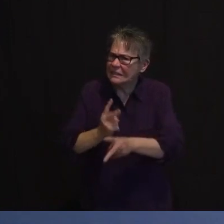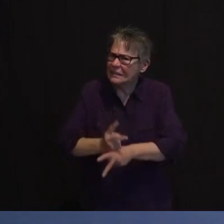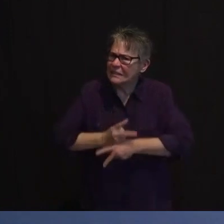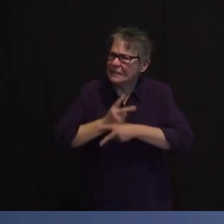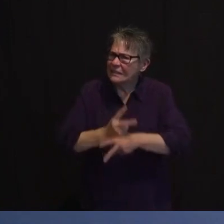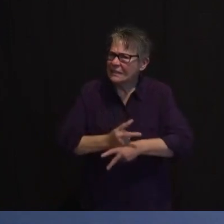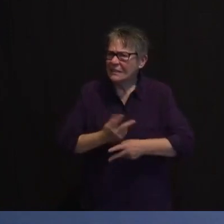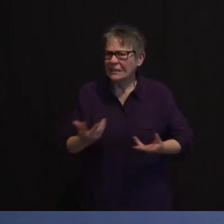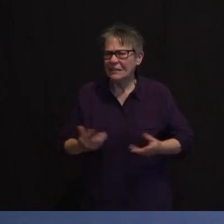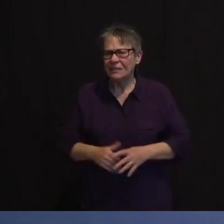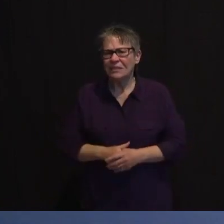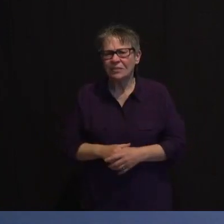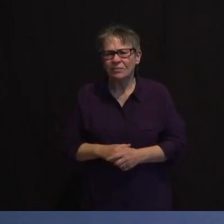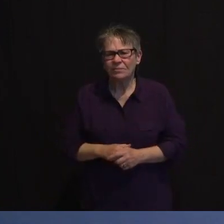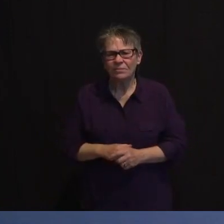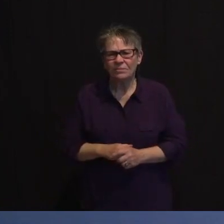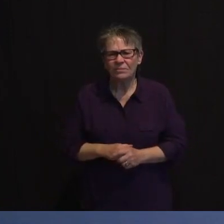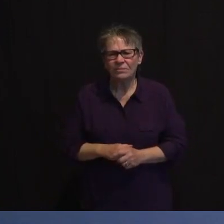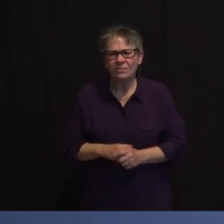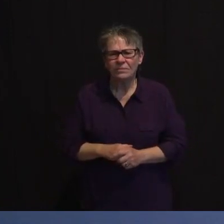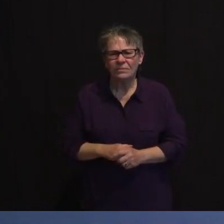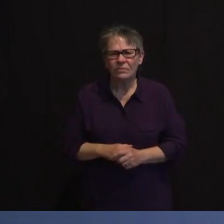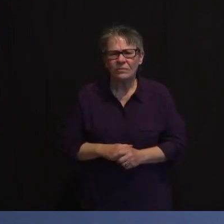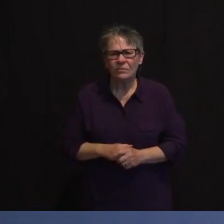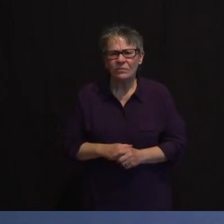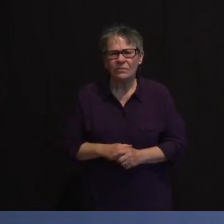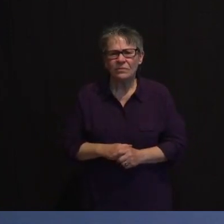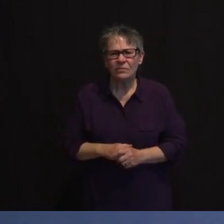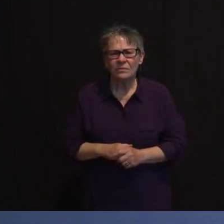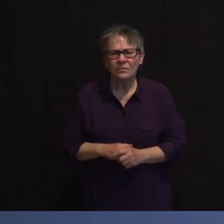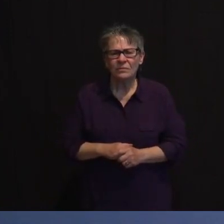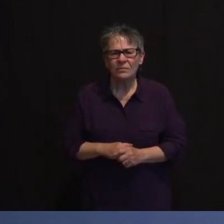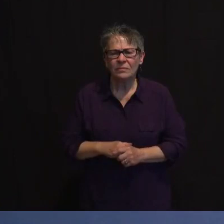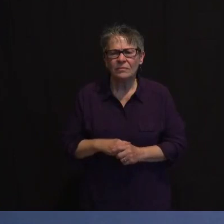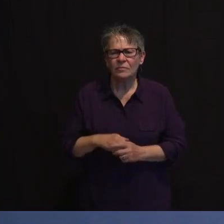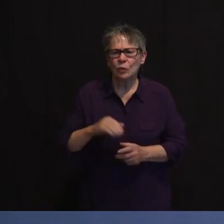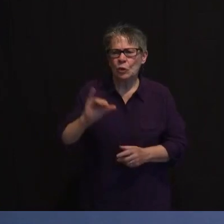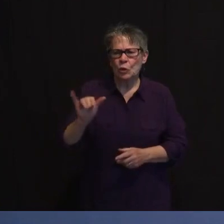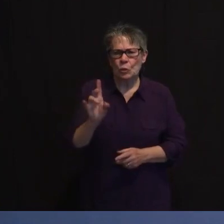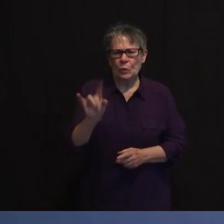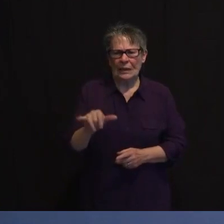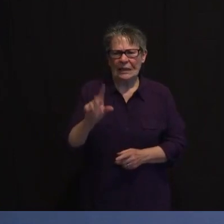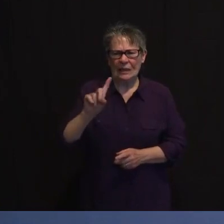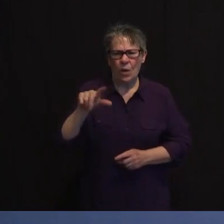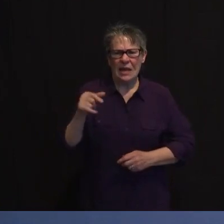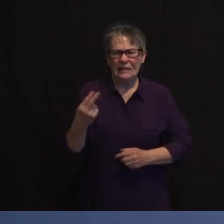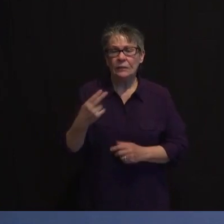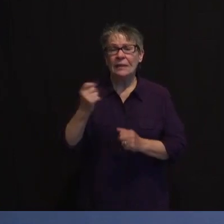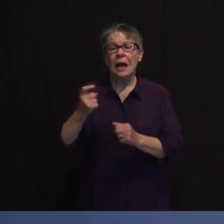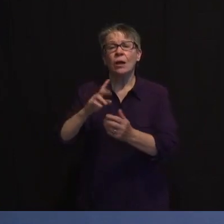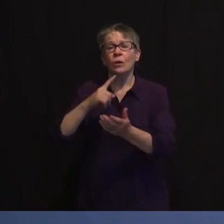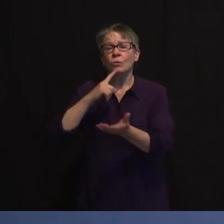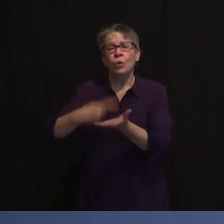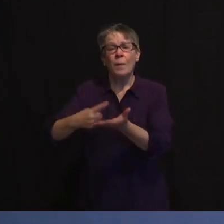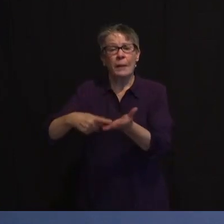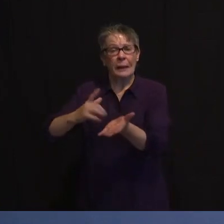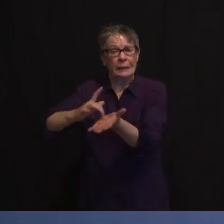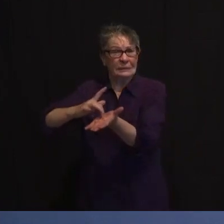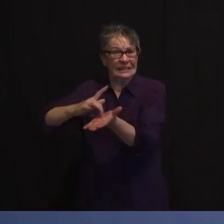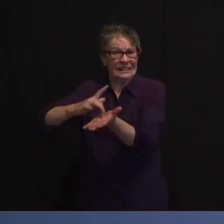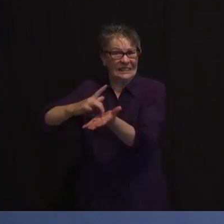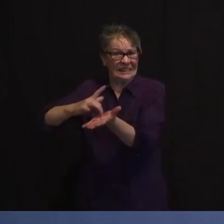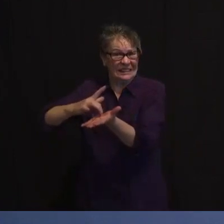be distributed to the hospitals in need, but I don't have the particular drugs that were dropped. Daniel, we